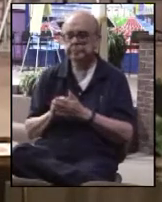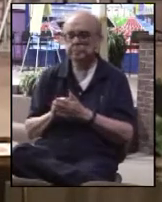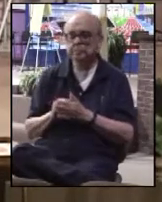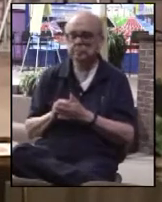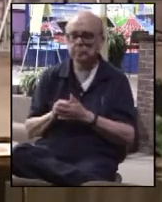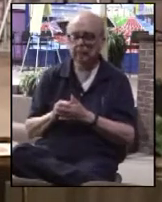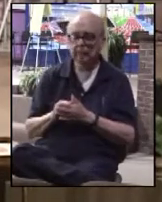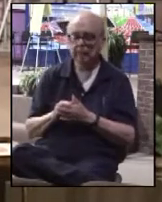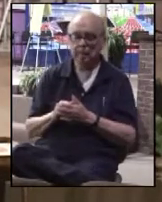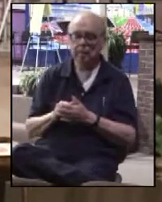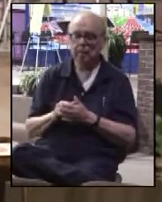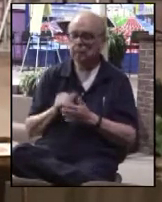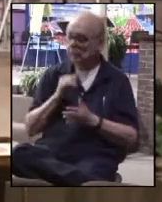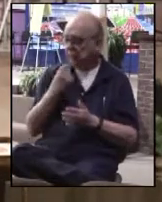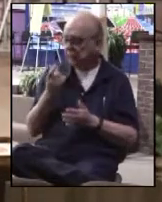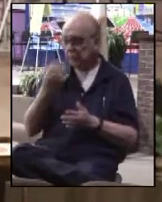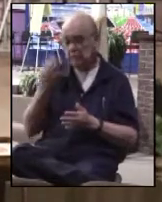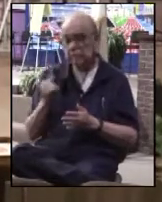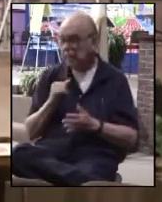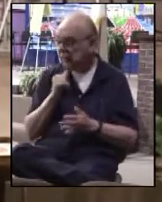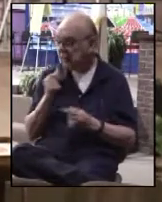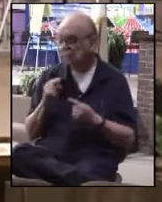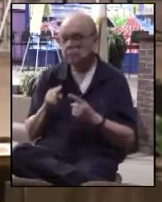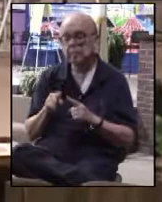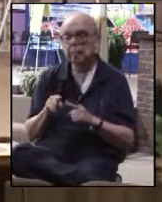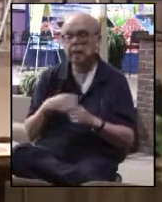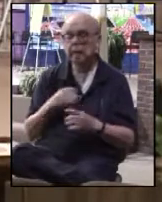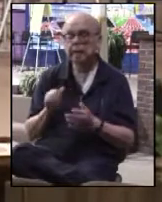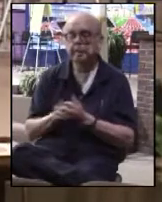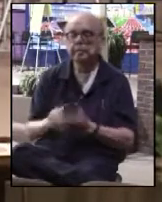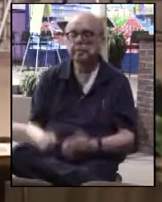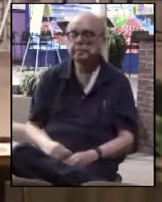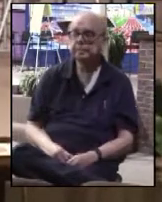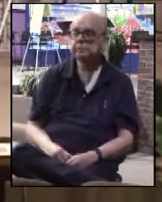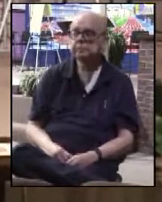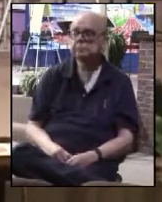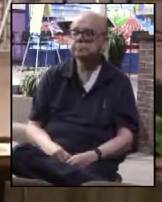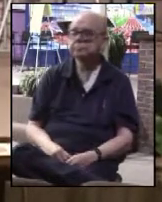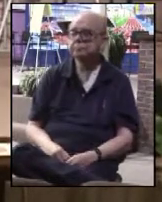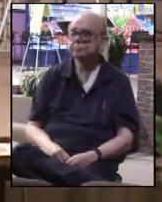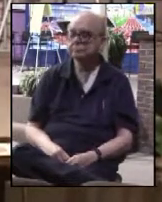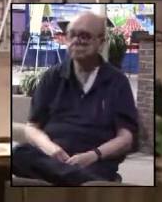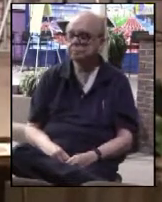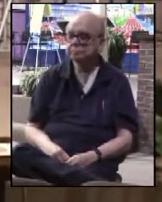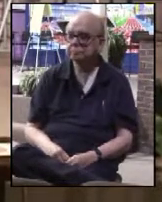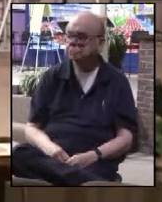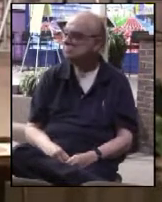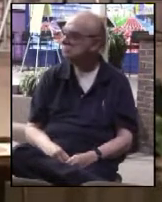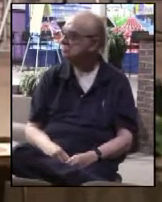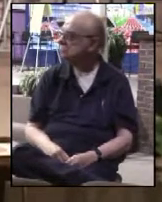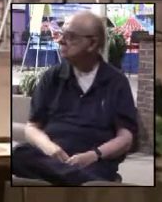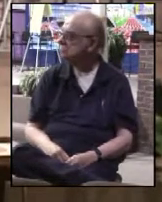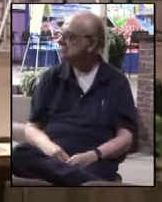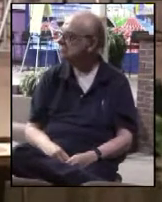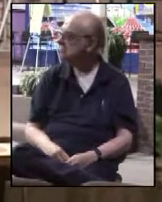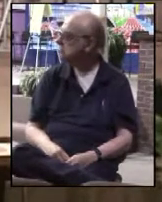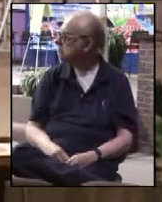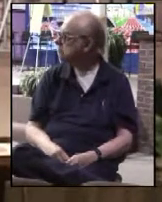them will not tell you why they don't like you hmm